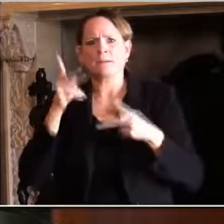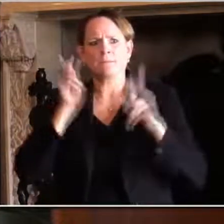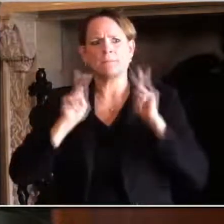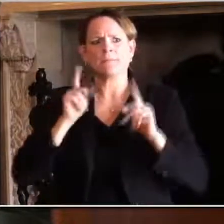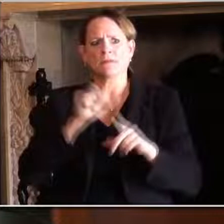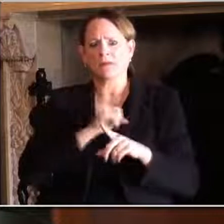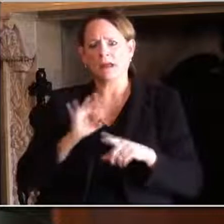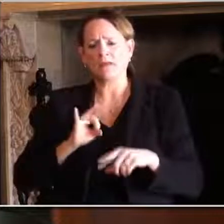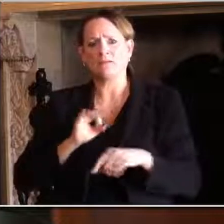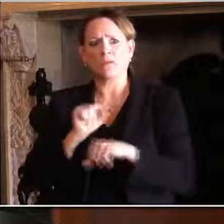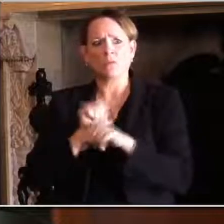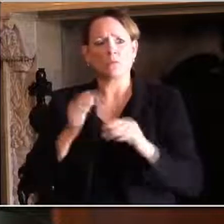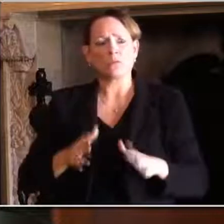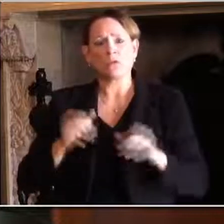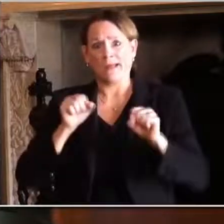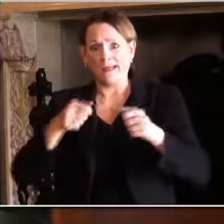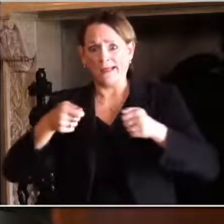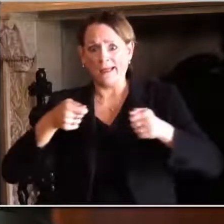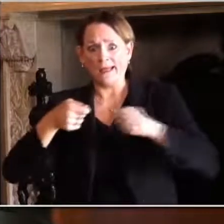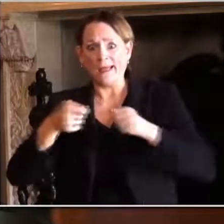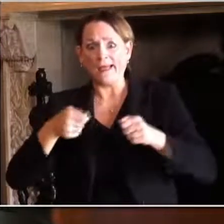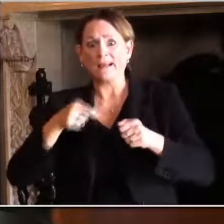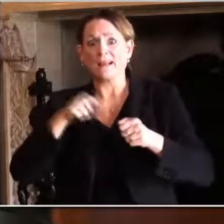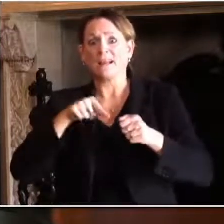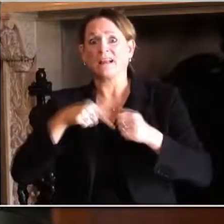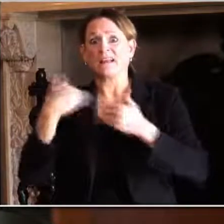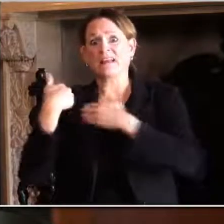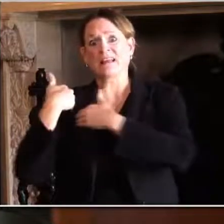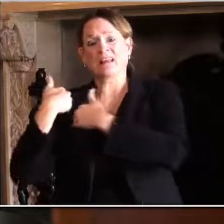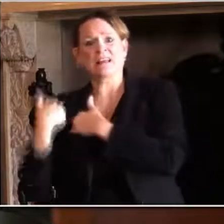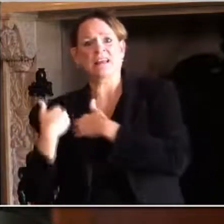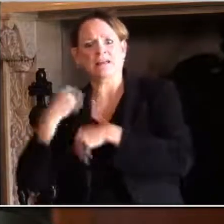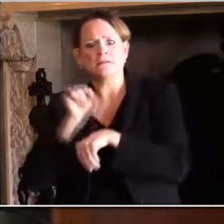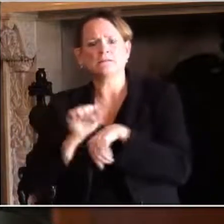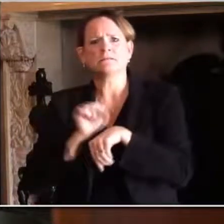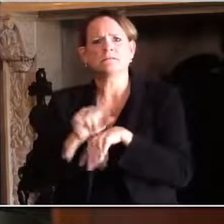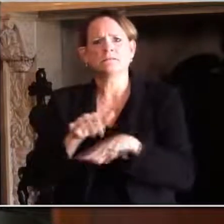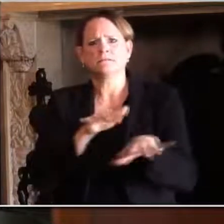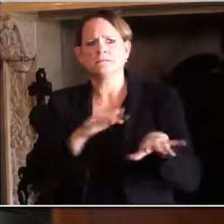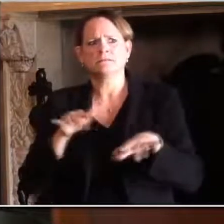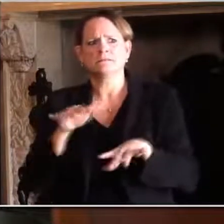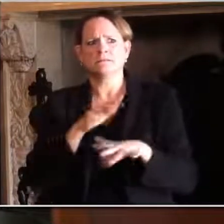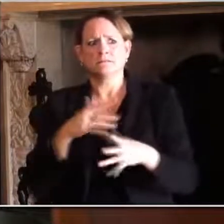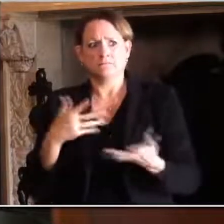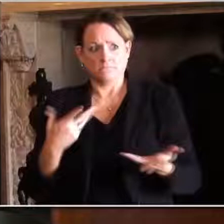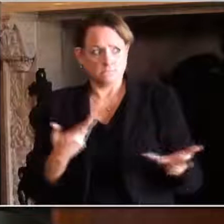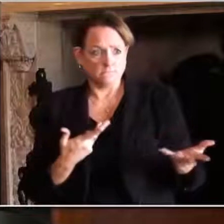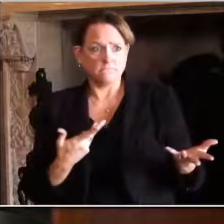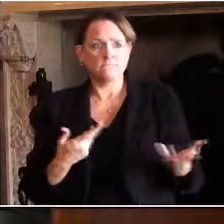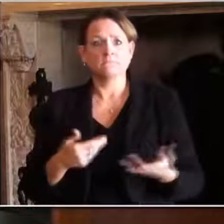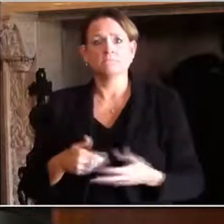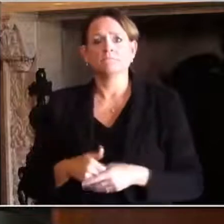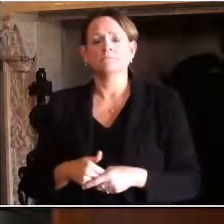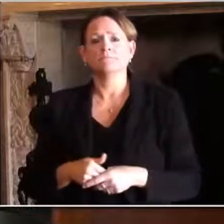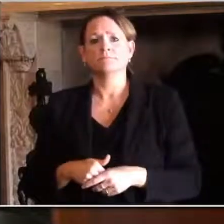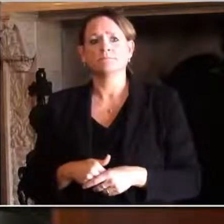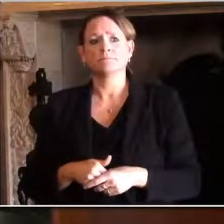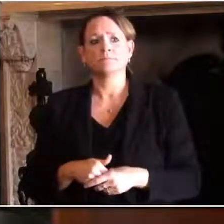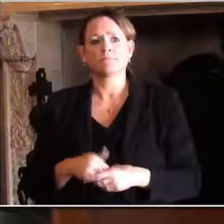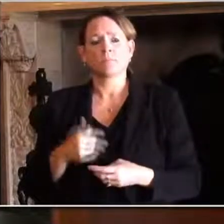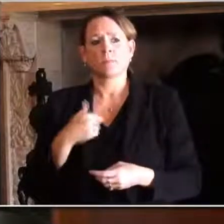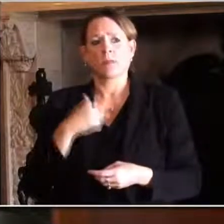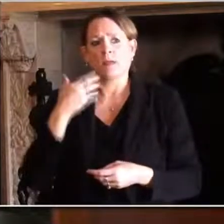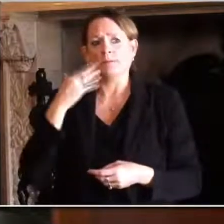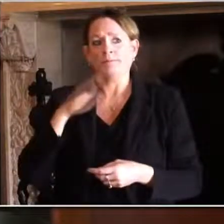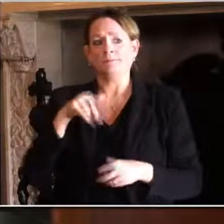that we can handle that workload, that we understand that where that positive case was infected,